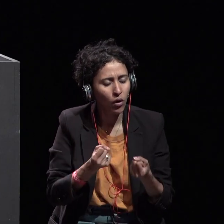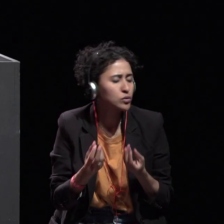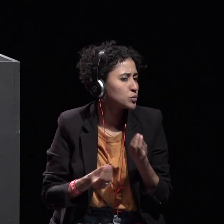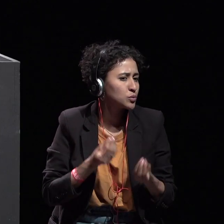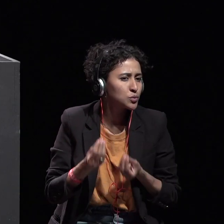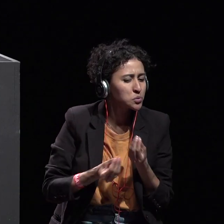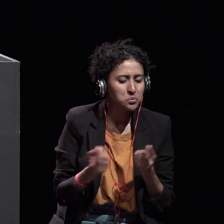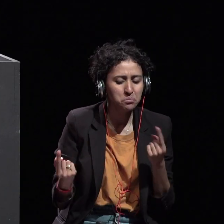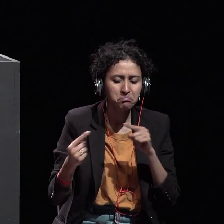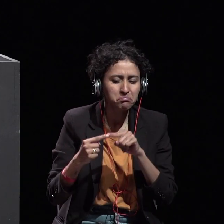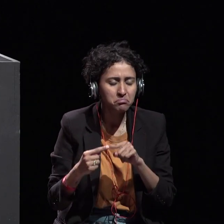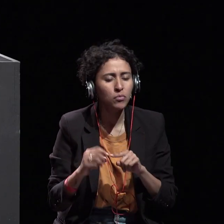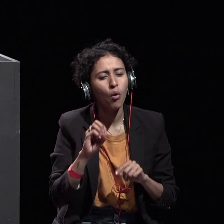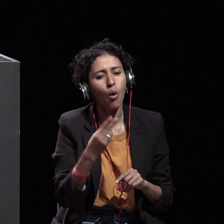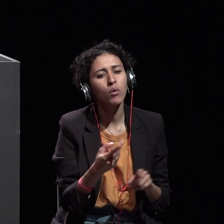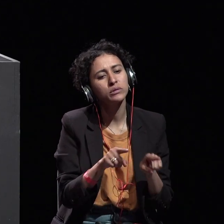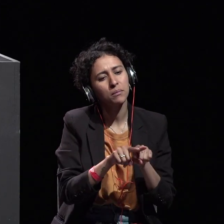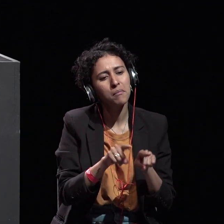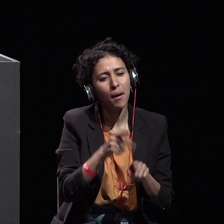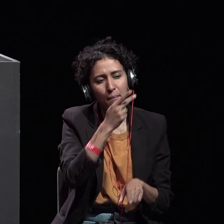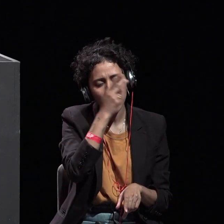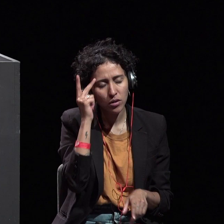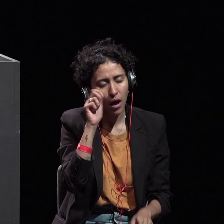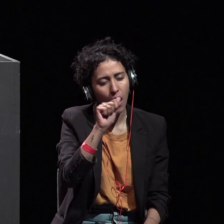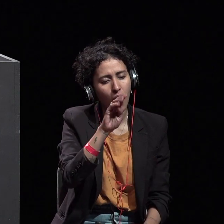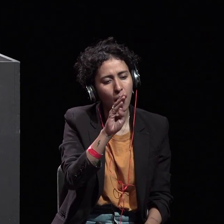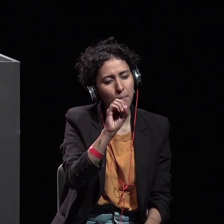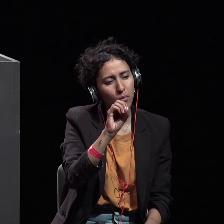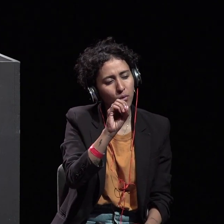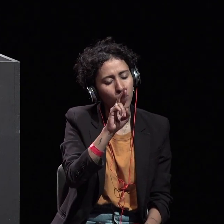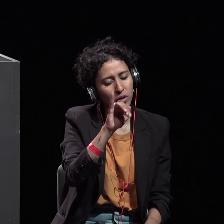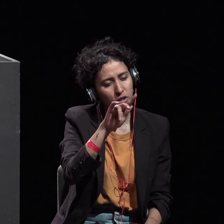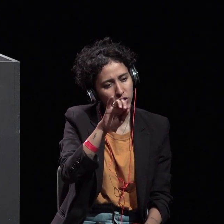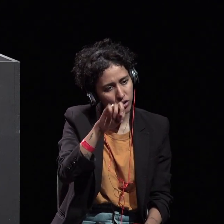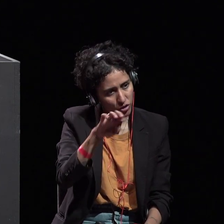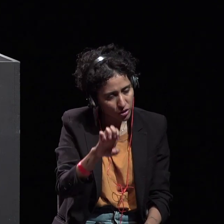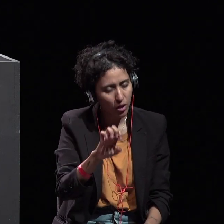of non-white settlers on this land?